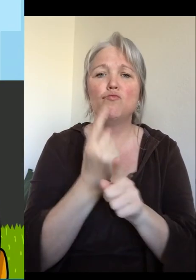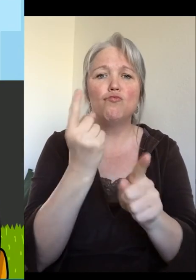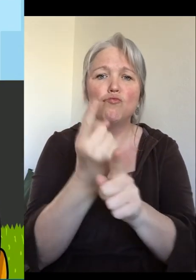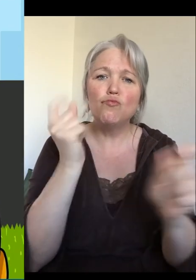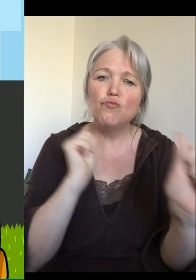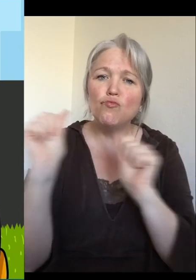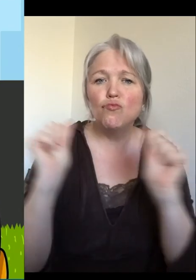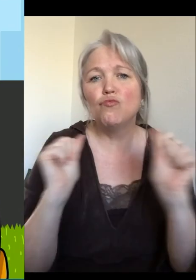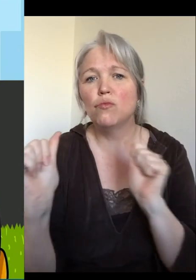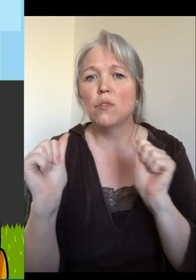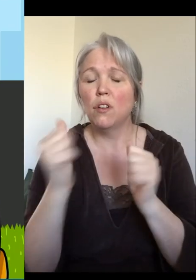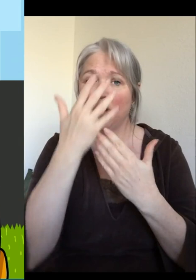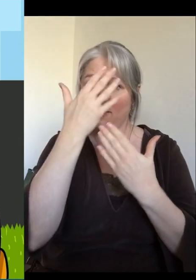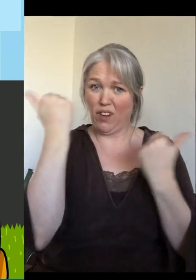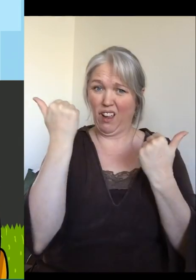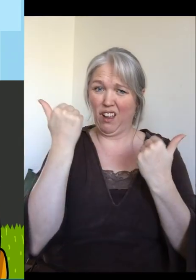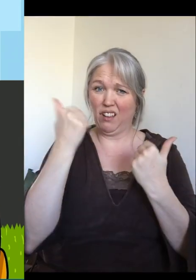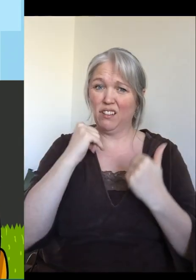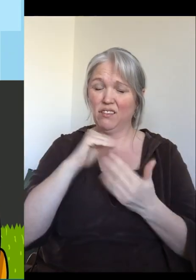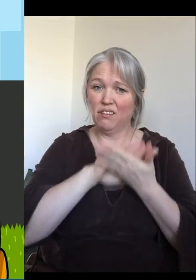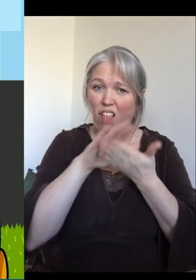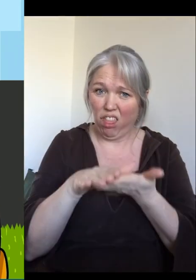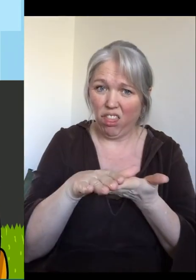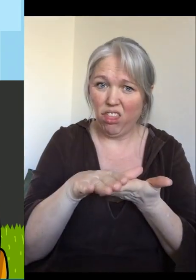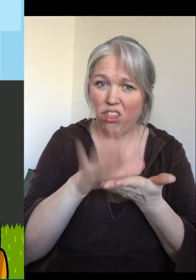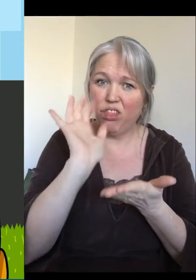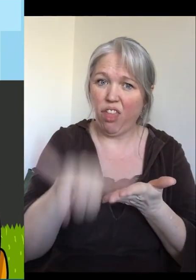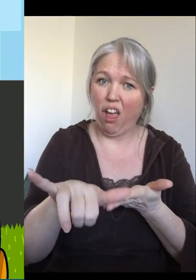Forgetting to keep clean can make growing up a lot harder.